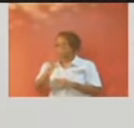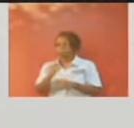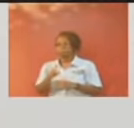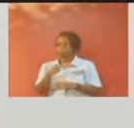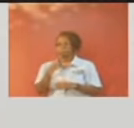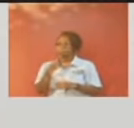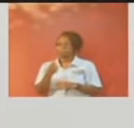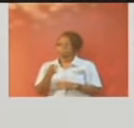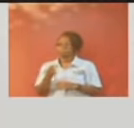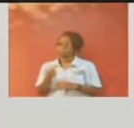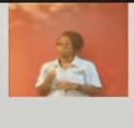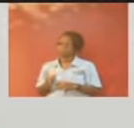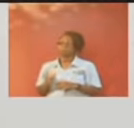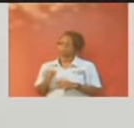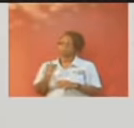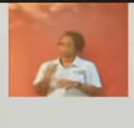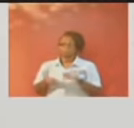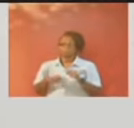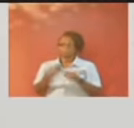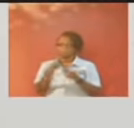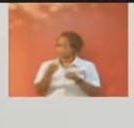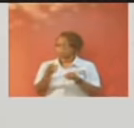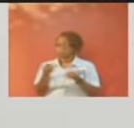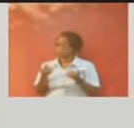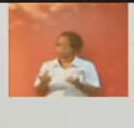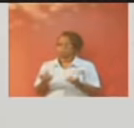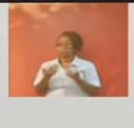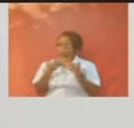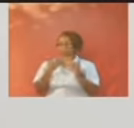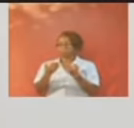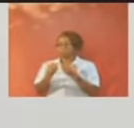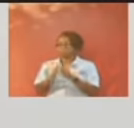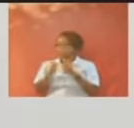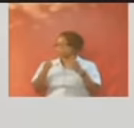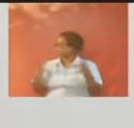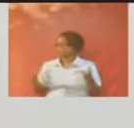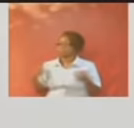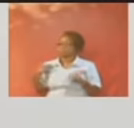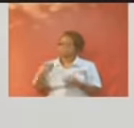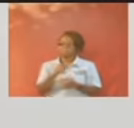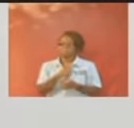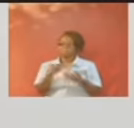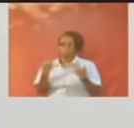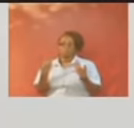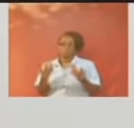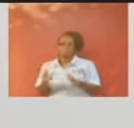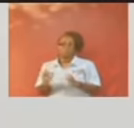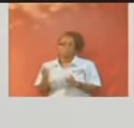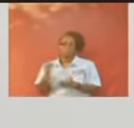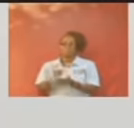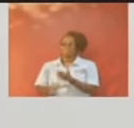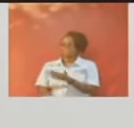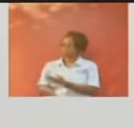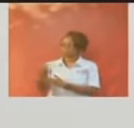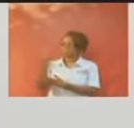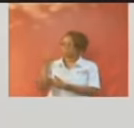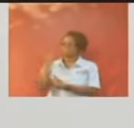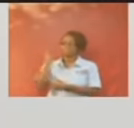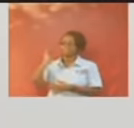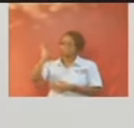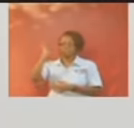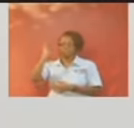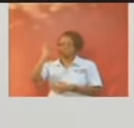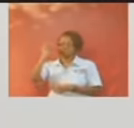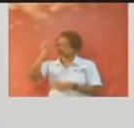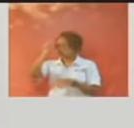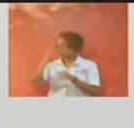provided. So thank you very much. I think we have come to the end of this morning's media conference. Remember that any gain that we